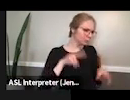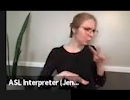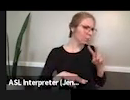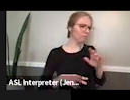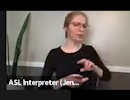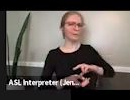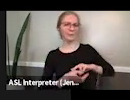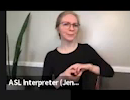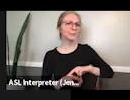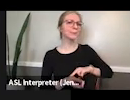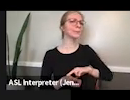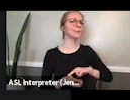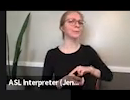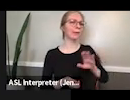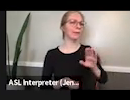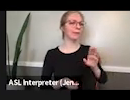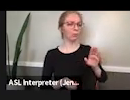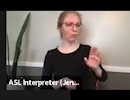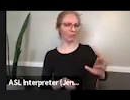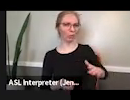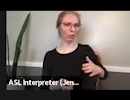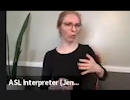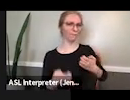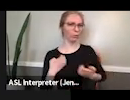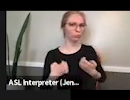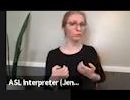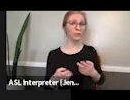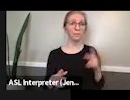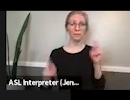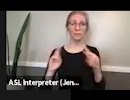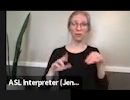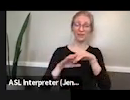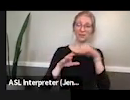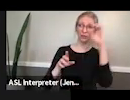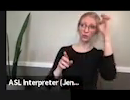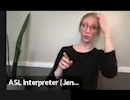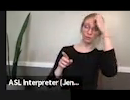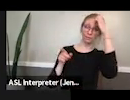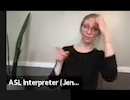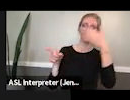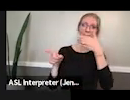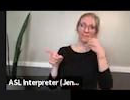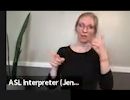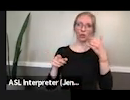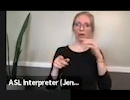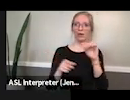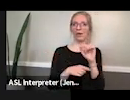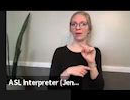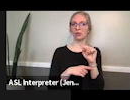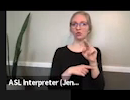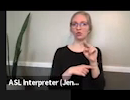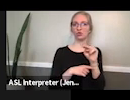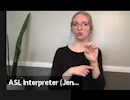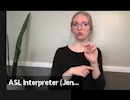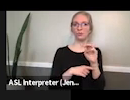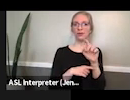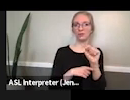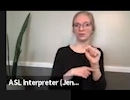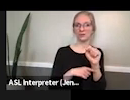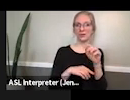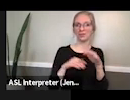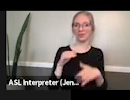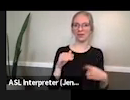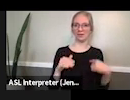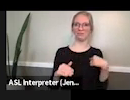attuned with the child. Folks in Europe are much better about attunement than we are, in my opinion, but it's just like